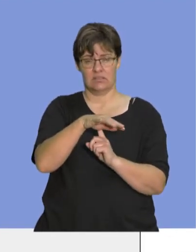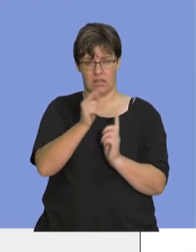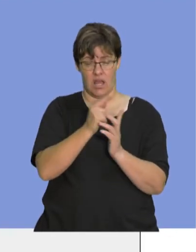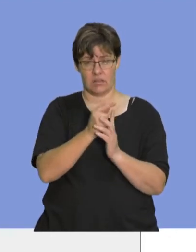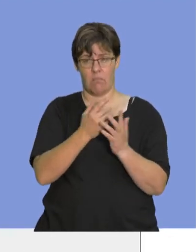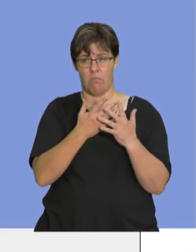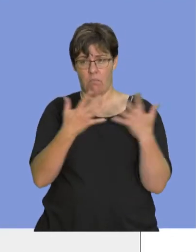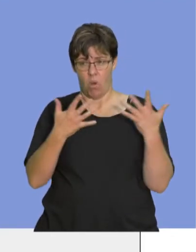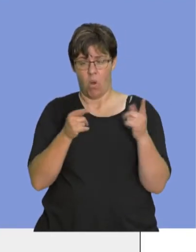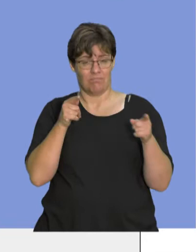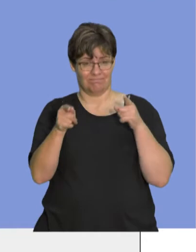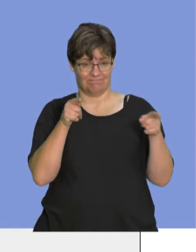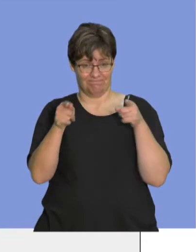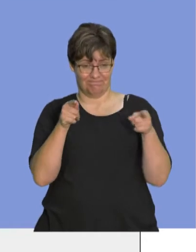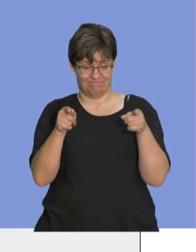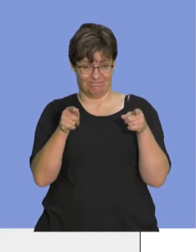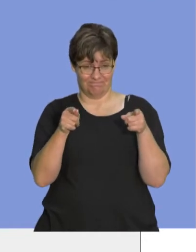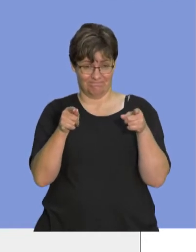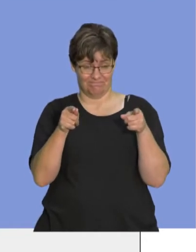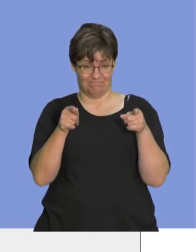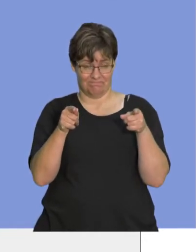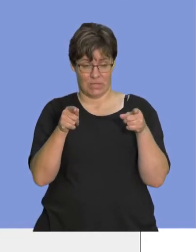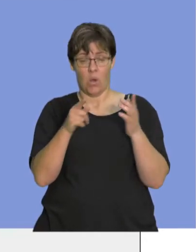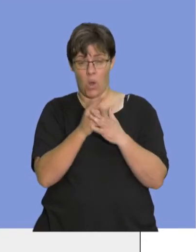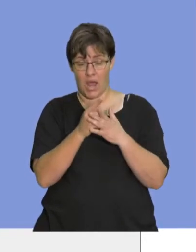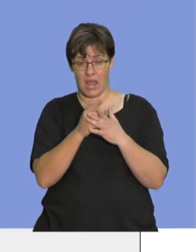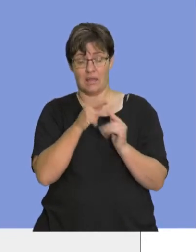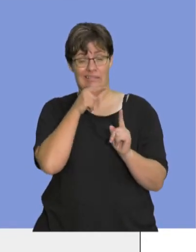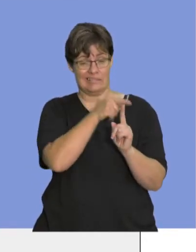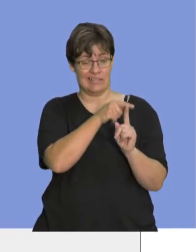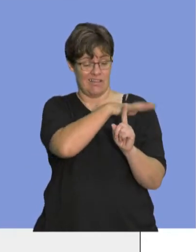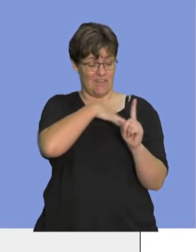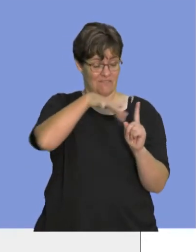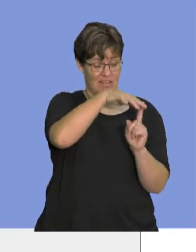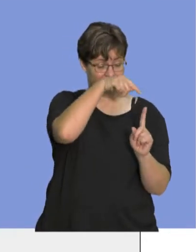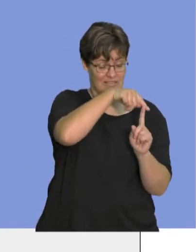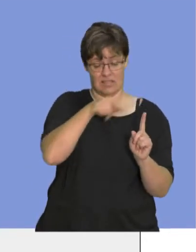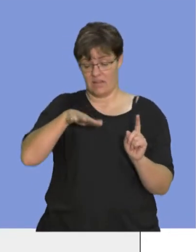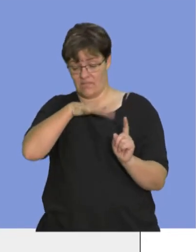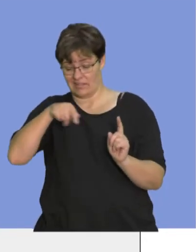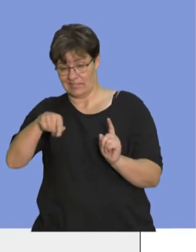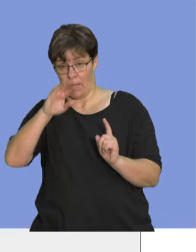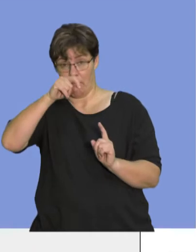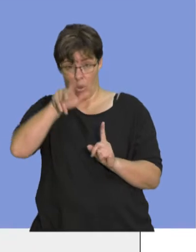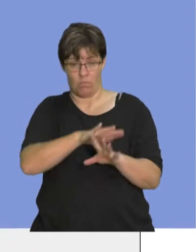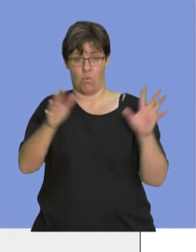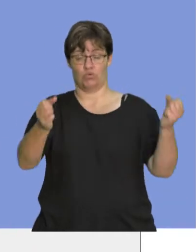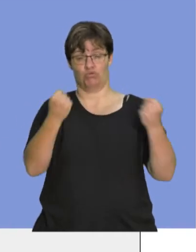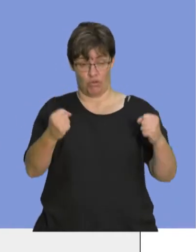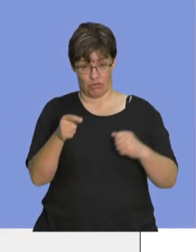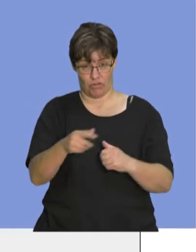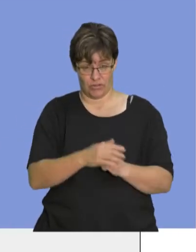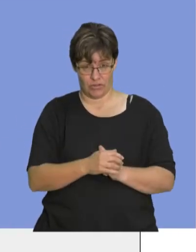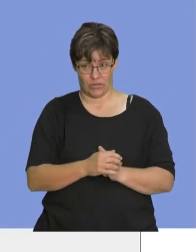the density of the field is greater at the poles, which is a suggestion that the field is actually stronger at the poles.